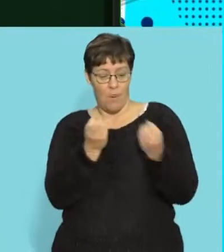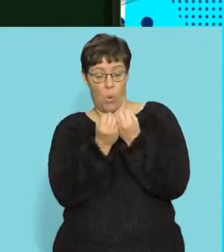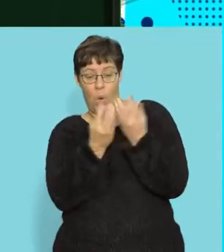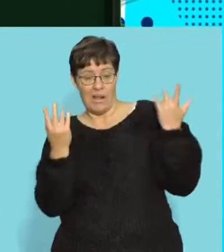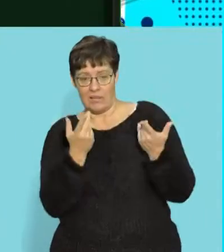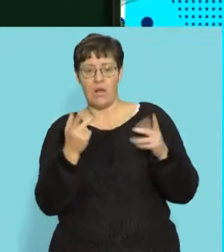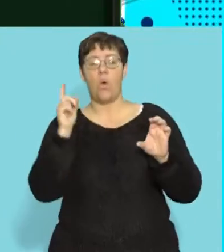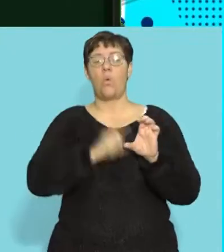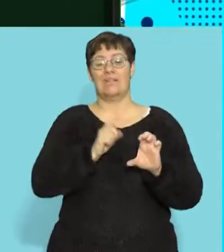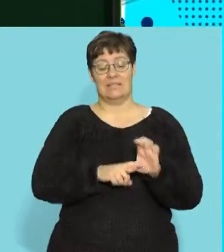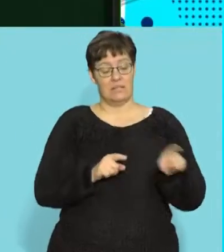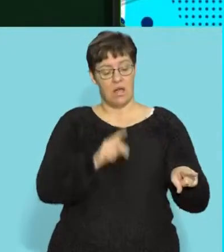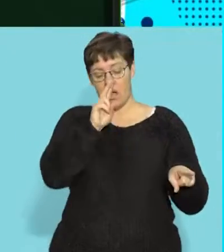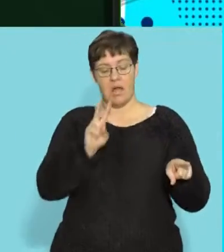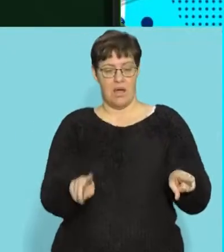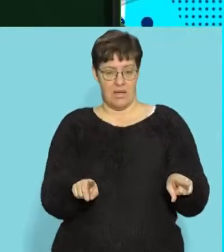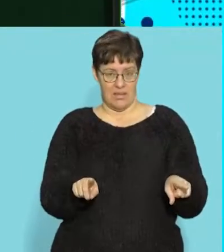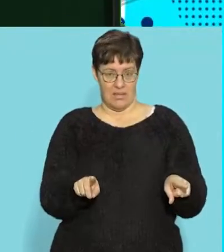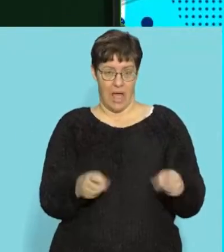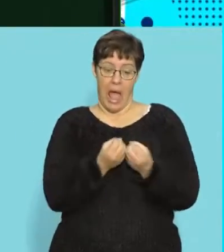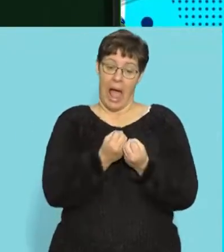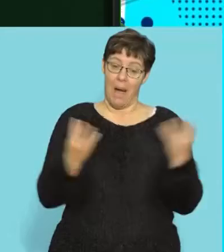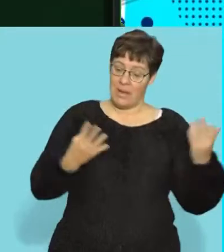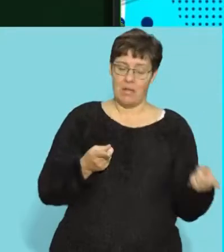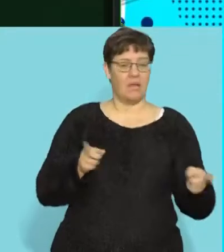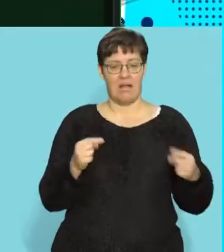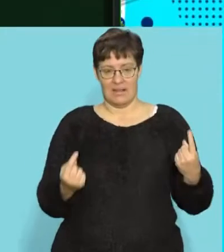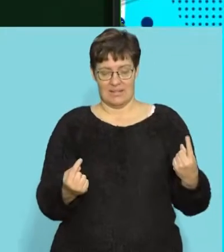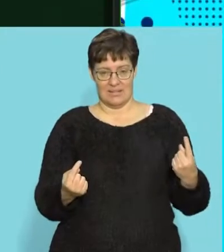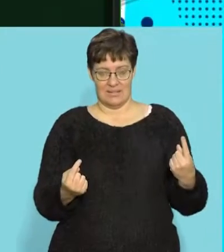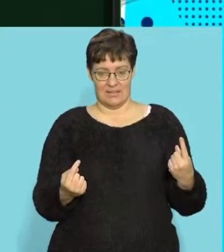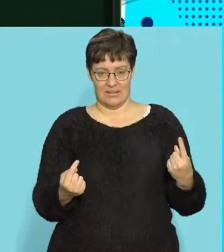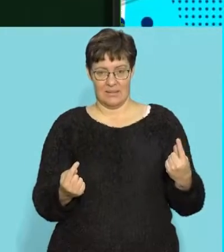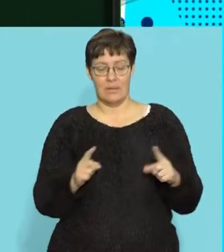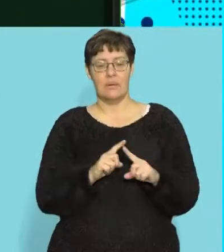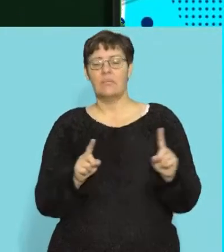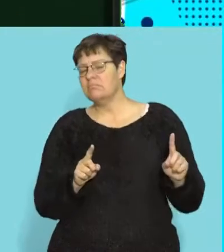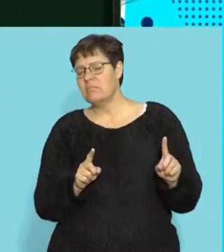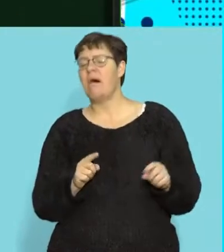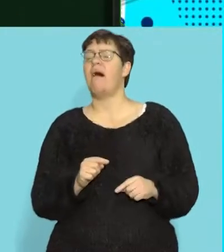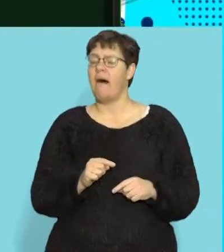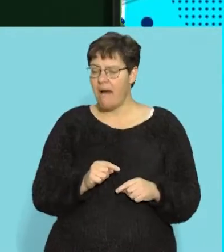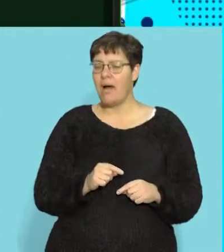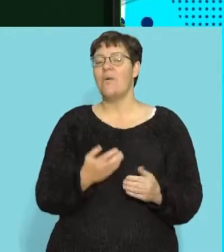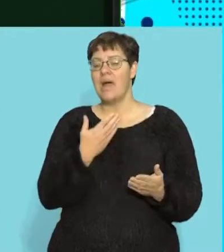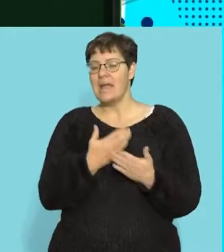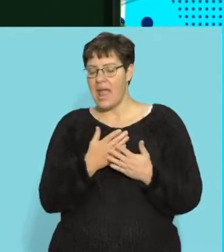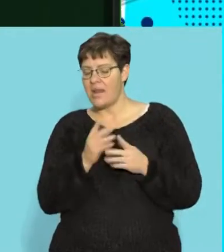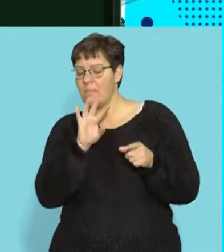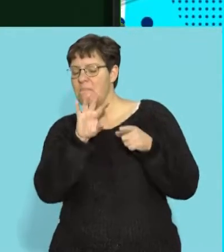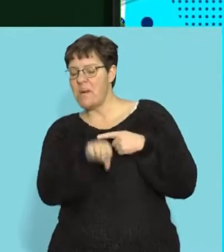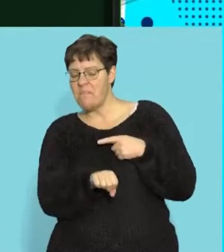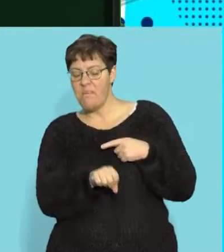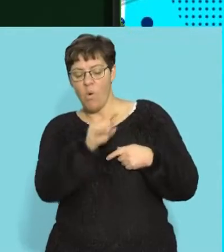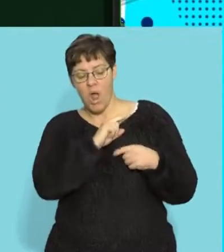that's something that is qualitative. So we cannot quantify brightness, but this brightness can, to a greater extent, be